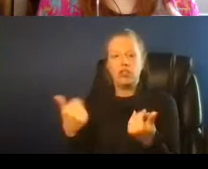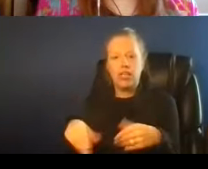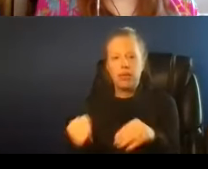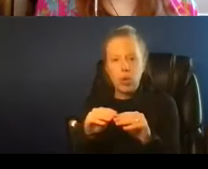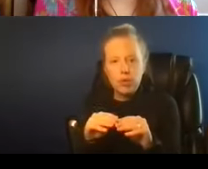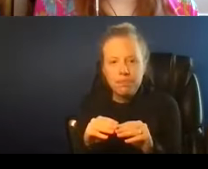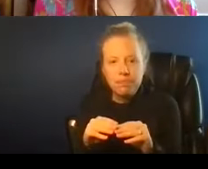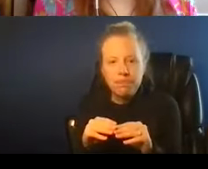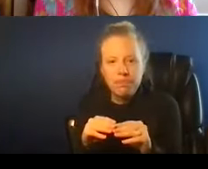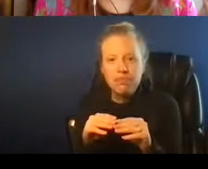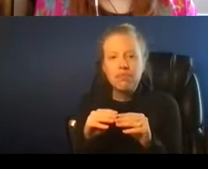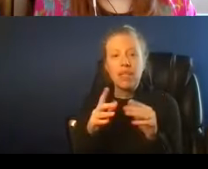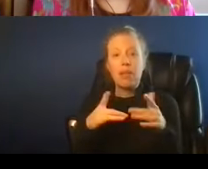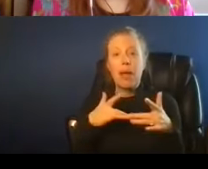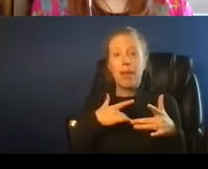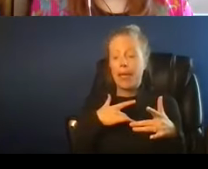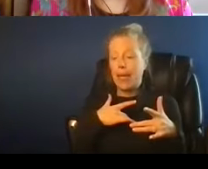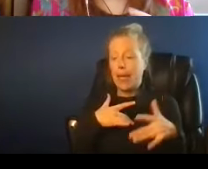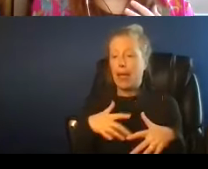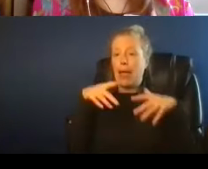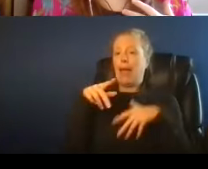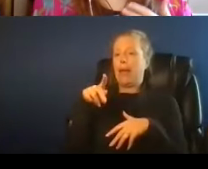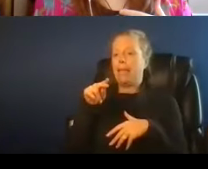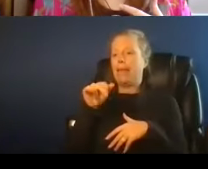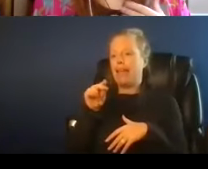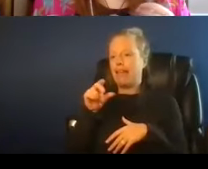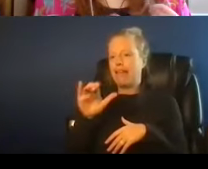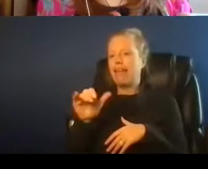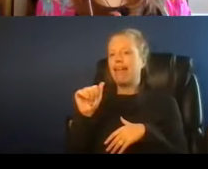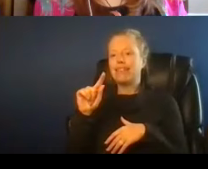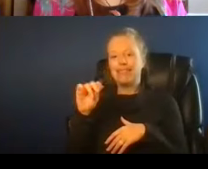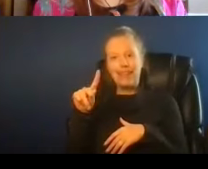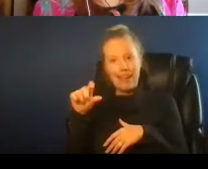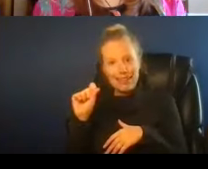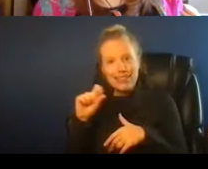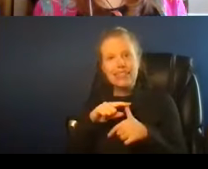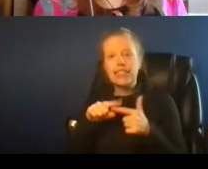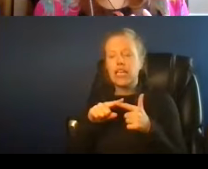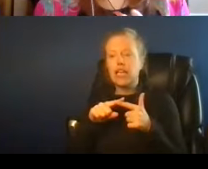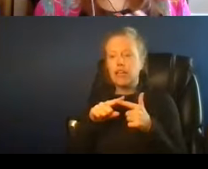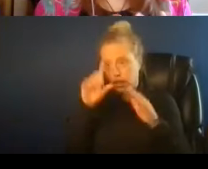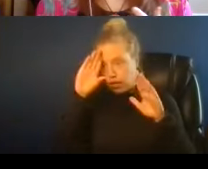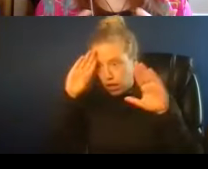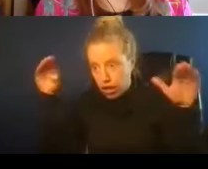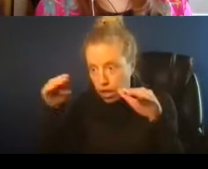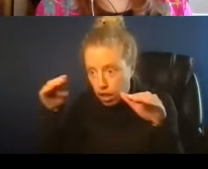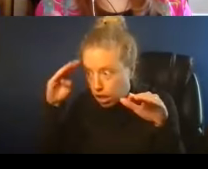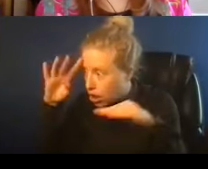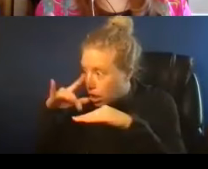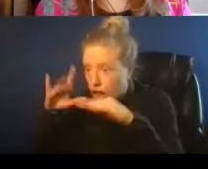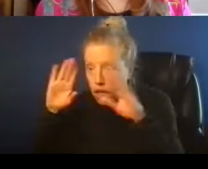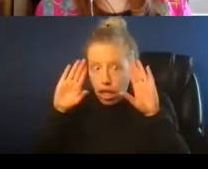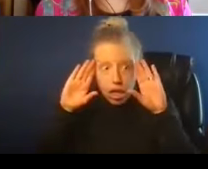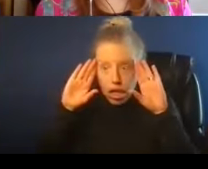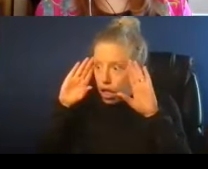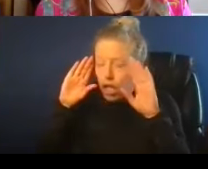Yeah, you might have panic attacks or super hyper vigilant. If you're really hyper vigilant and aware of everything,